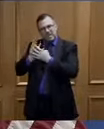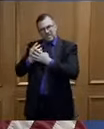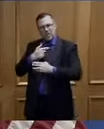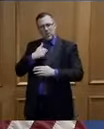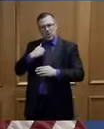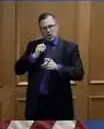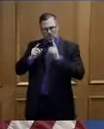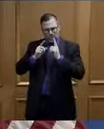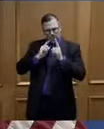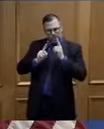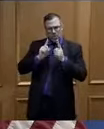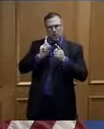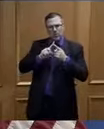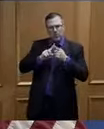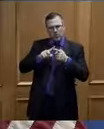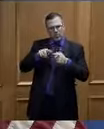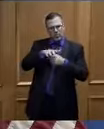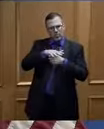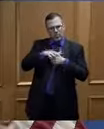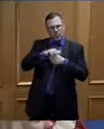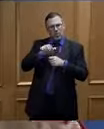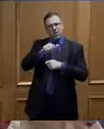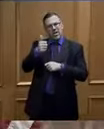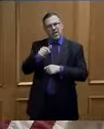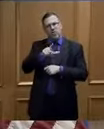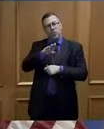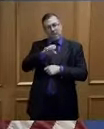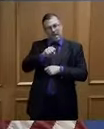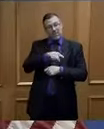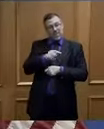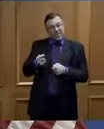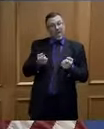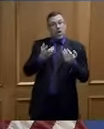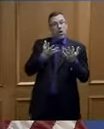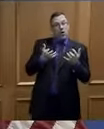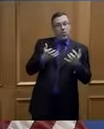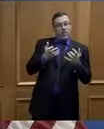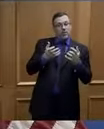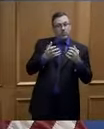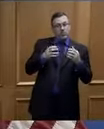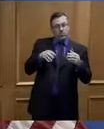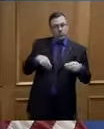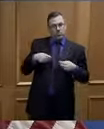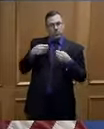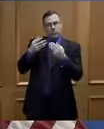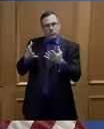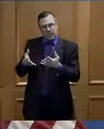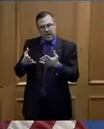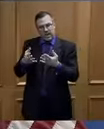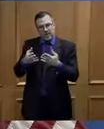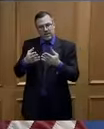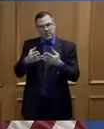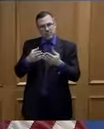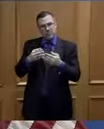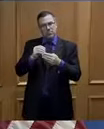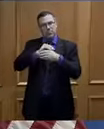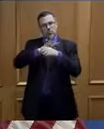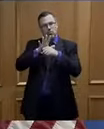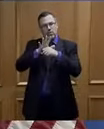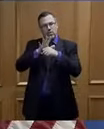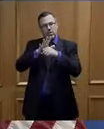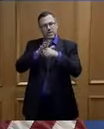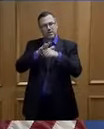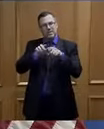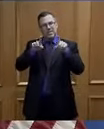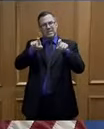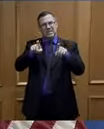that also want to be involved in the effort. They actually have the machinery to run the tests. They just